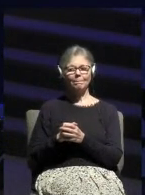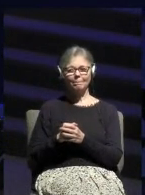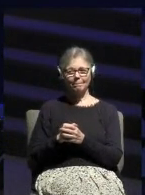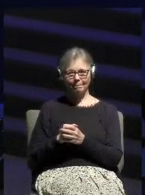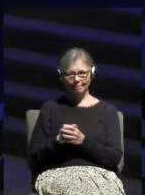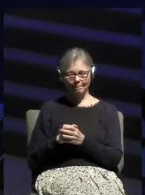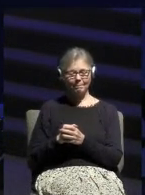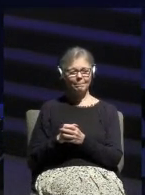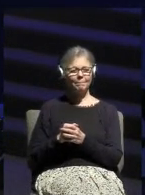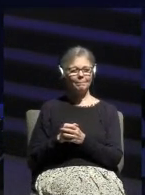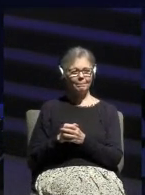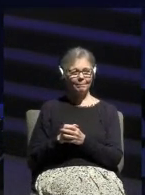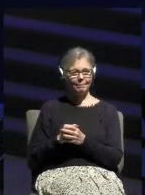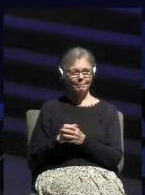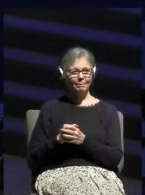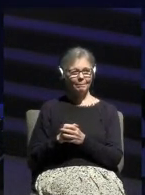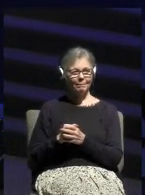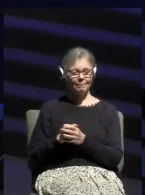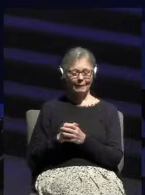And if you work that backwards,